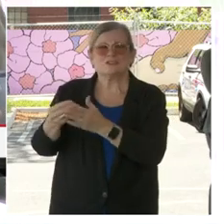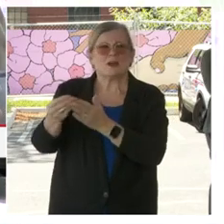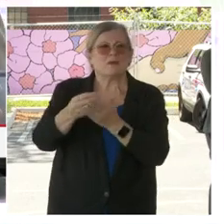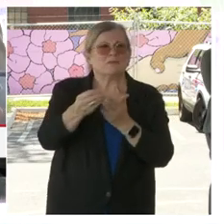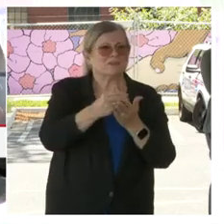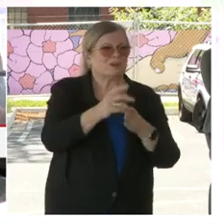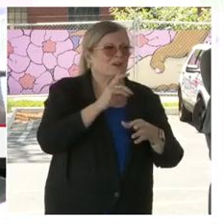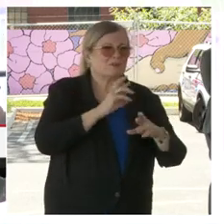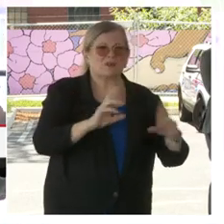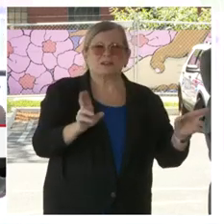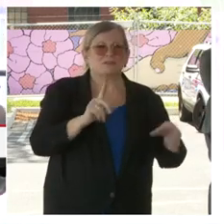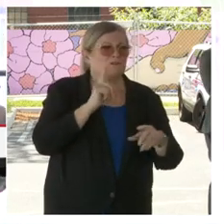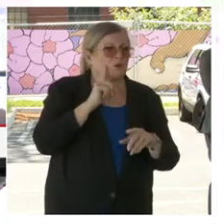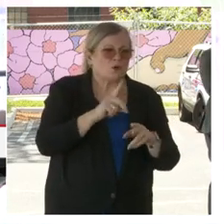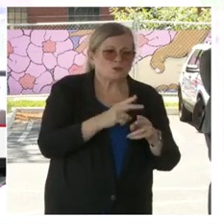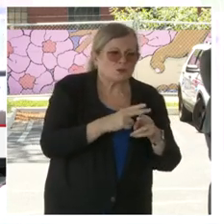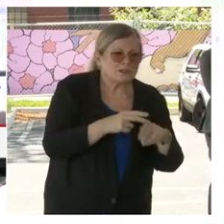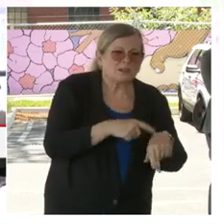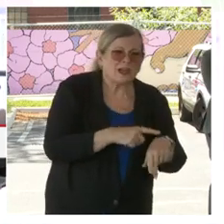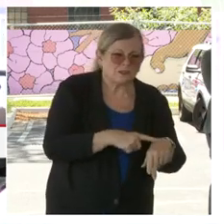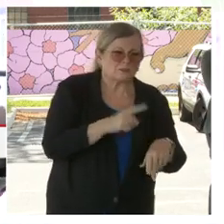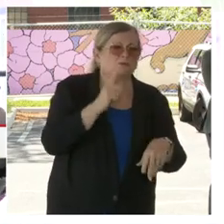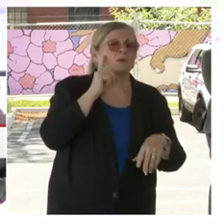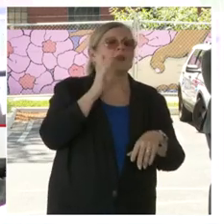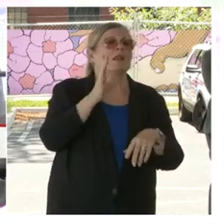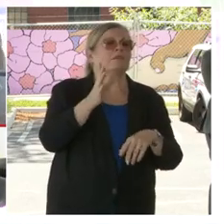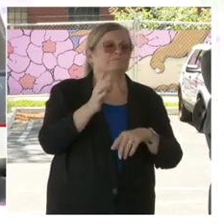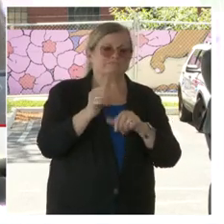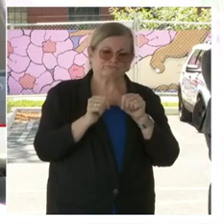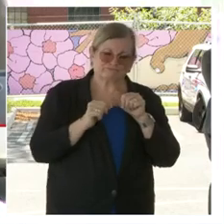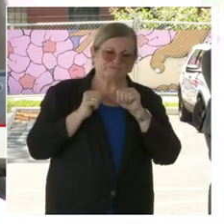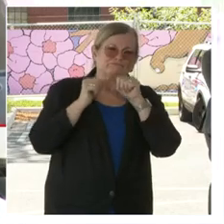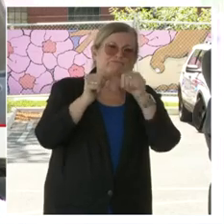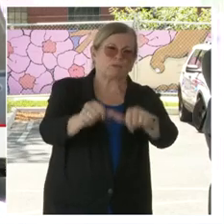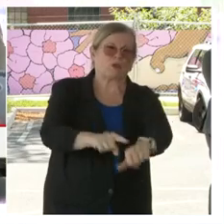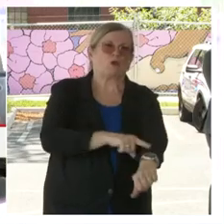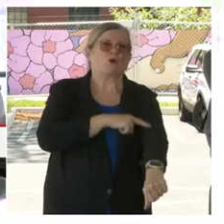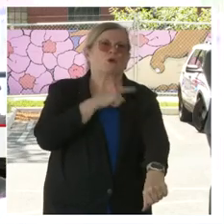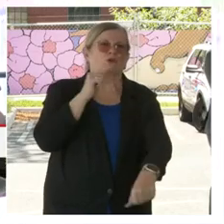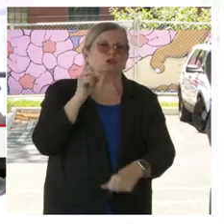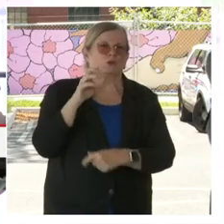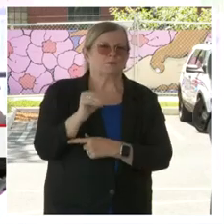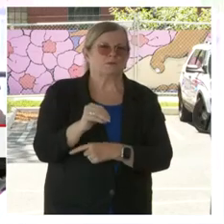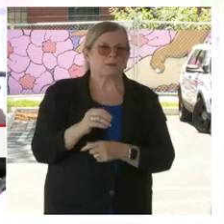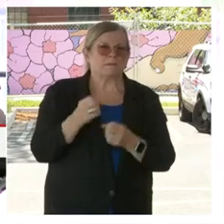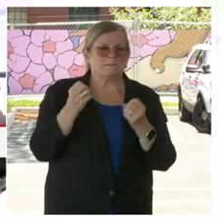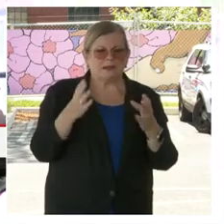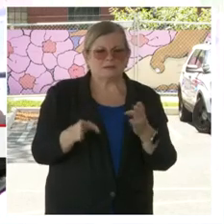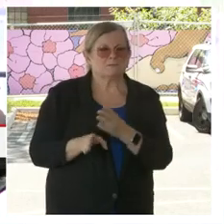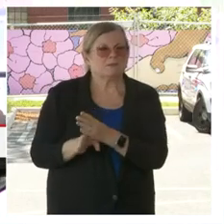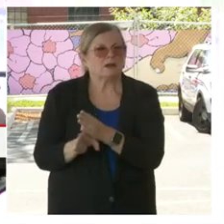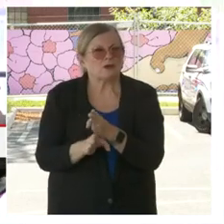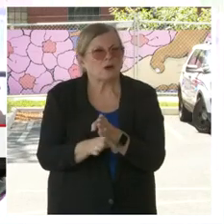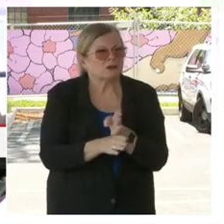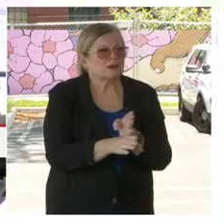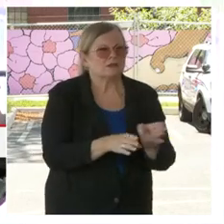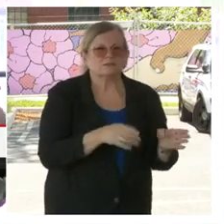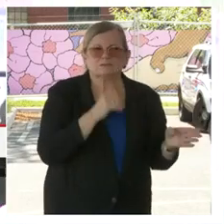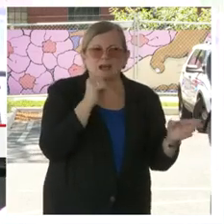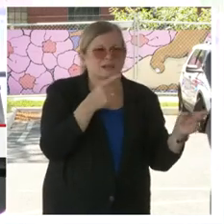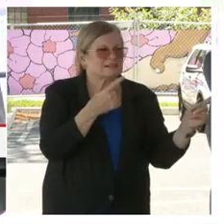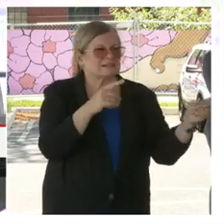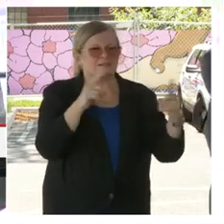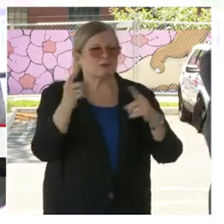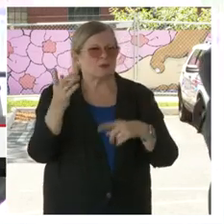haul. We know that there are a lot of reasons that minority businesses don't make it. One, because of access to capital, lack of access to capital, and